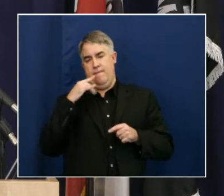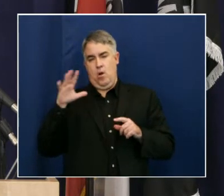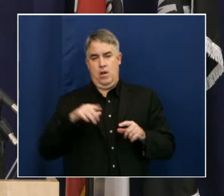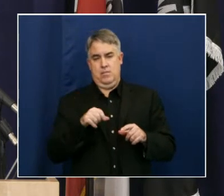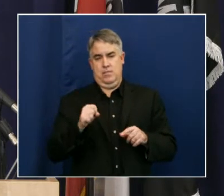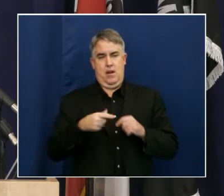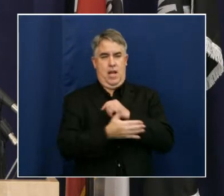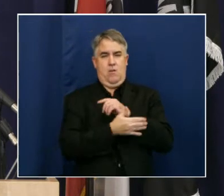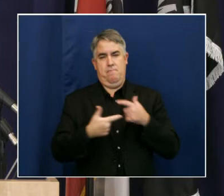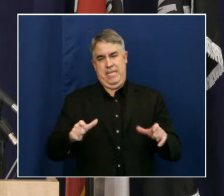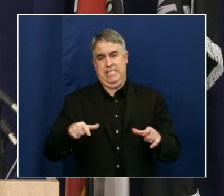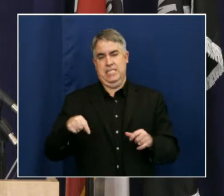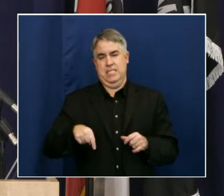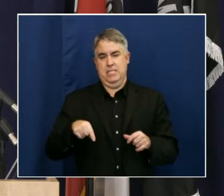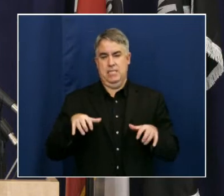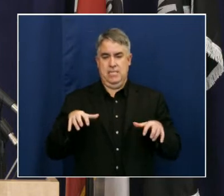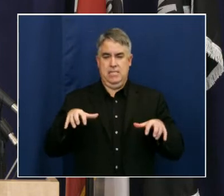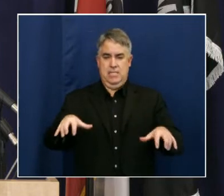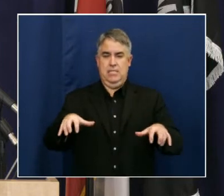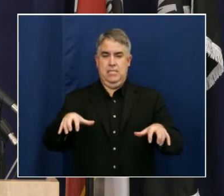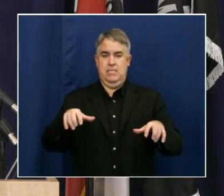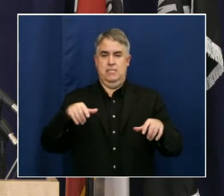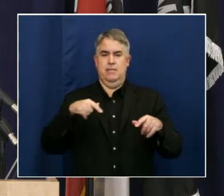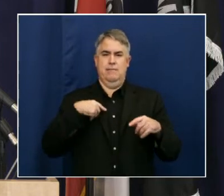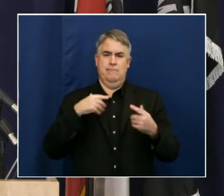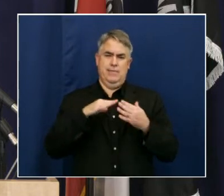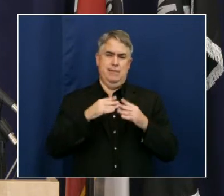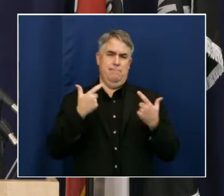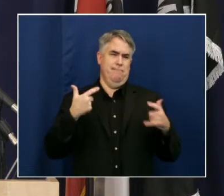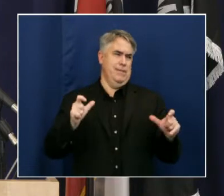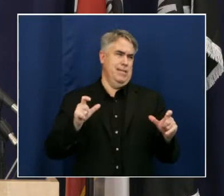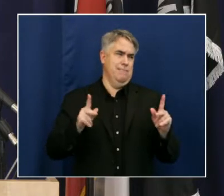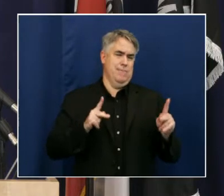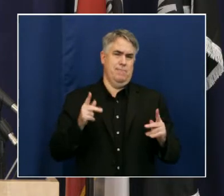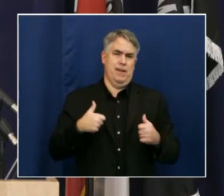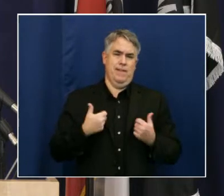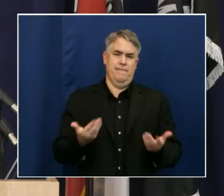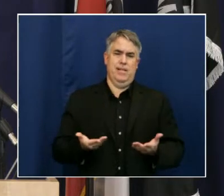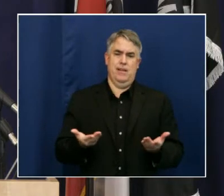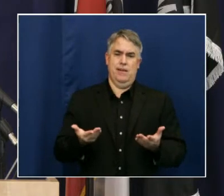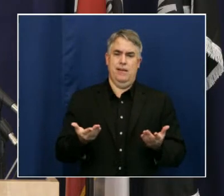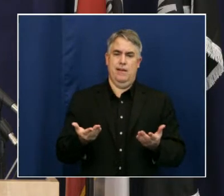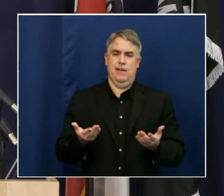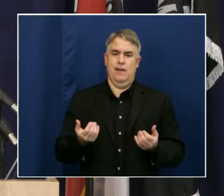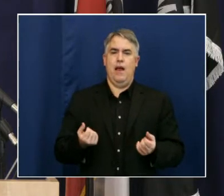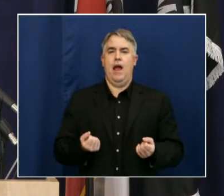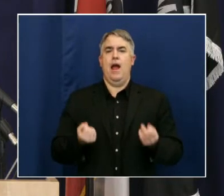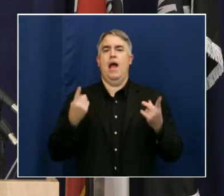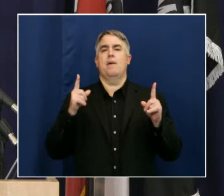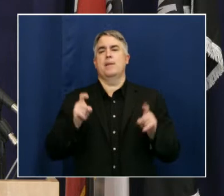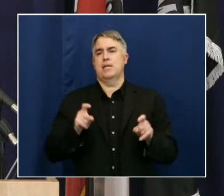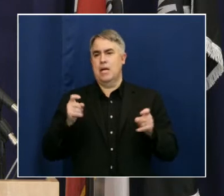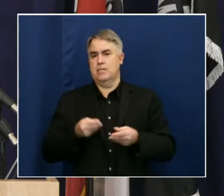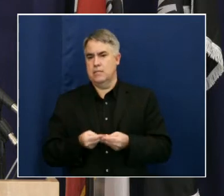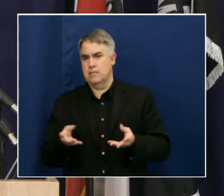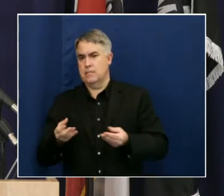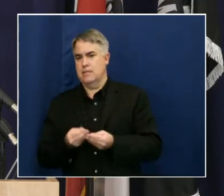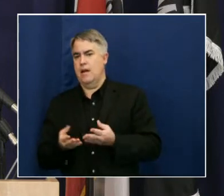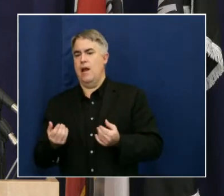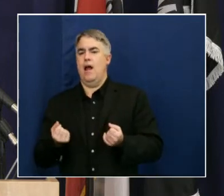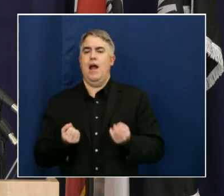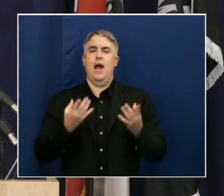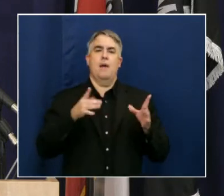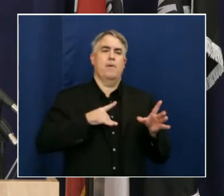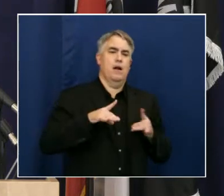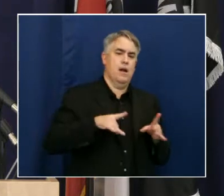account how many tests have been done. Are you looking at an individual week or total? But enforcement has been a challenge. It's been a challenge we've been talking about for 7-8